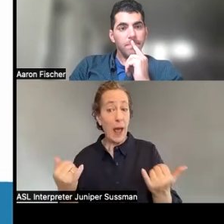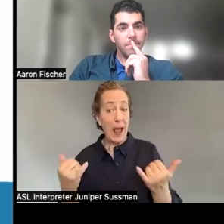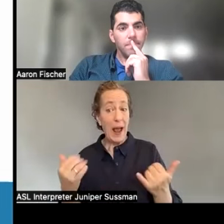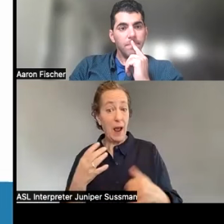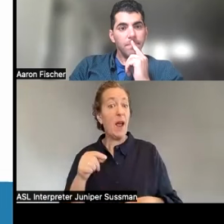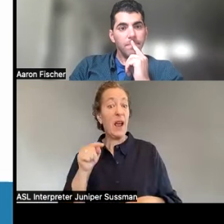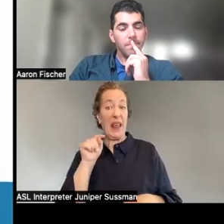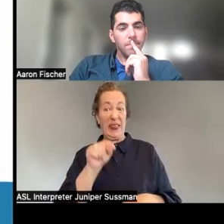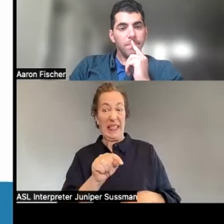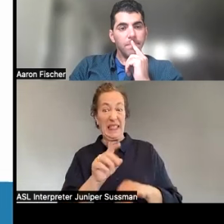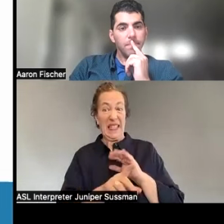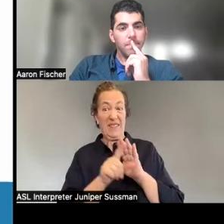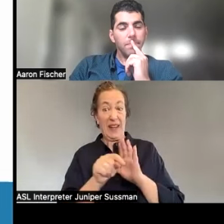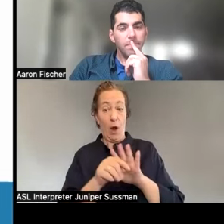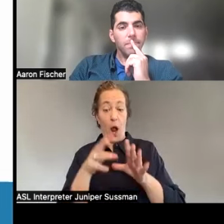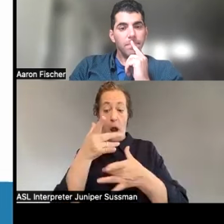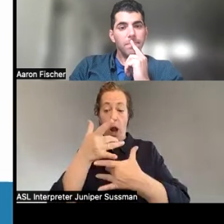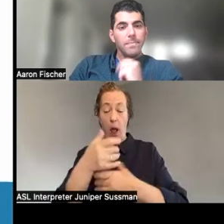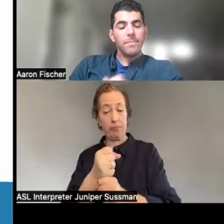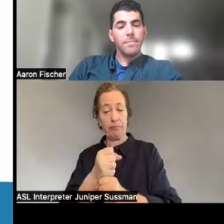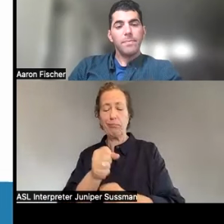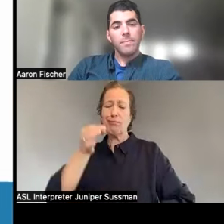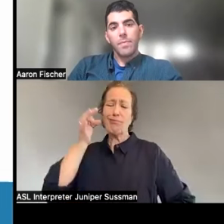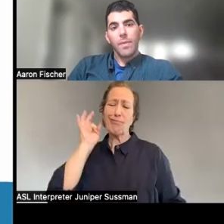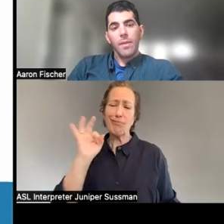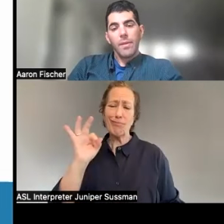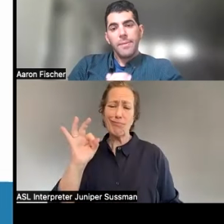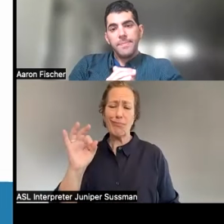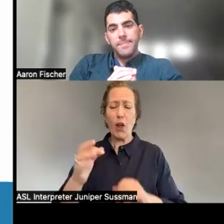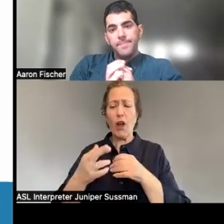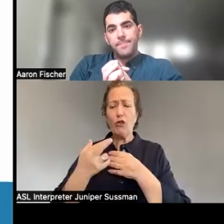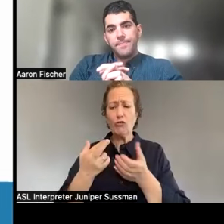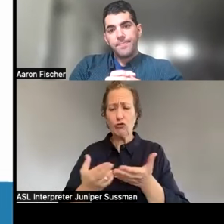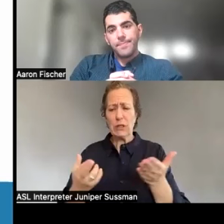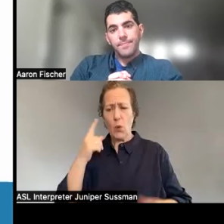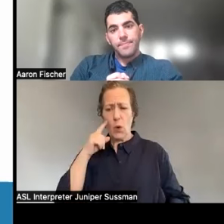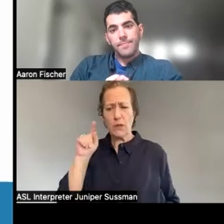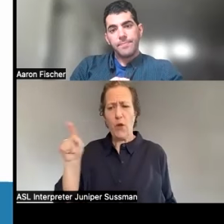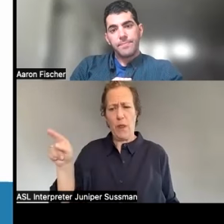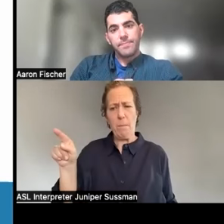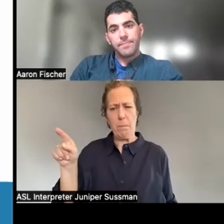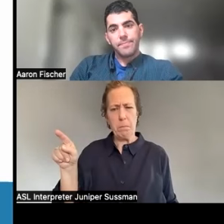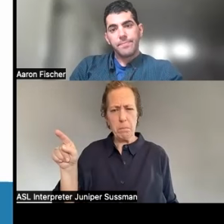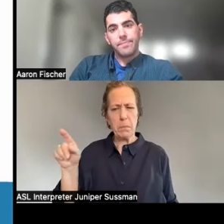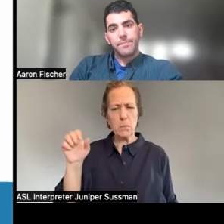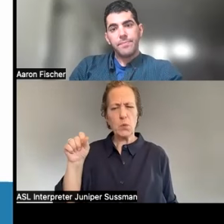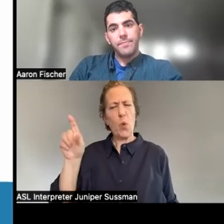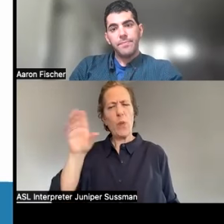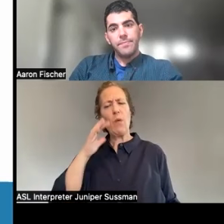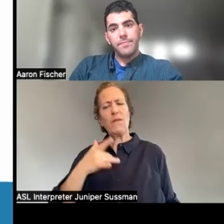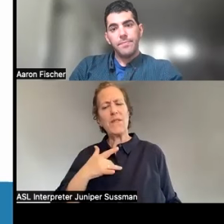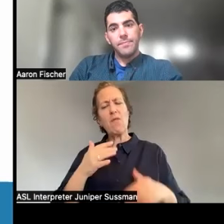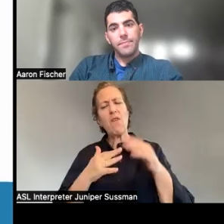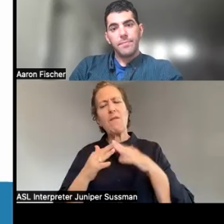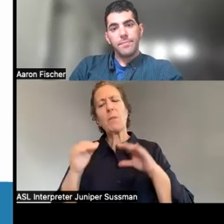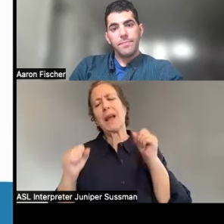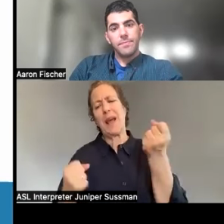great resource to share with them to help them feel comfortable participating in this process for their